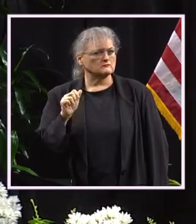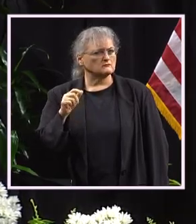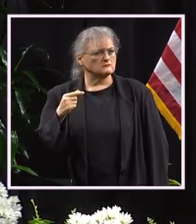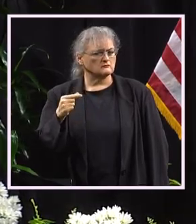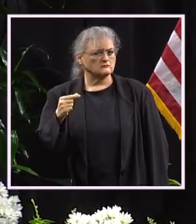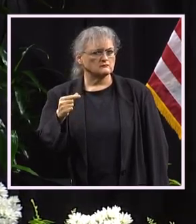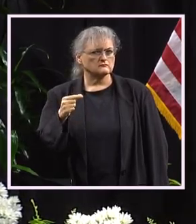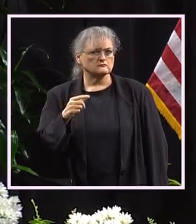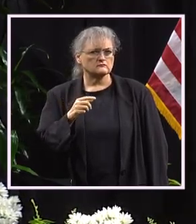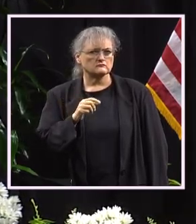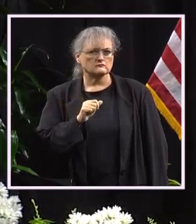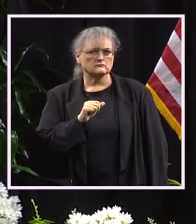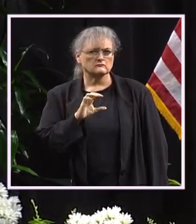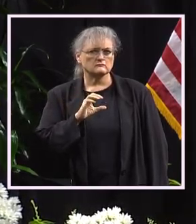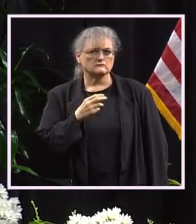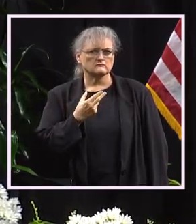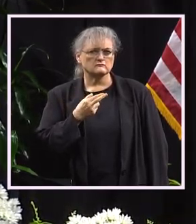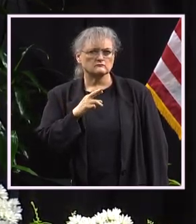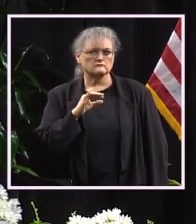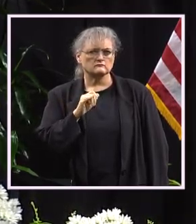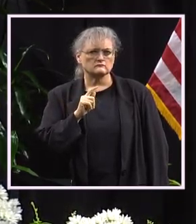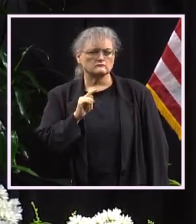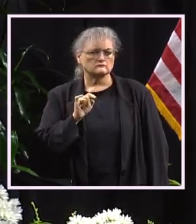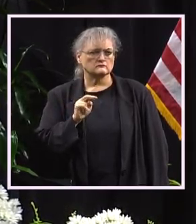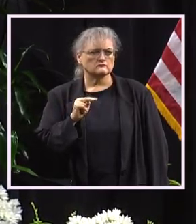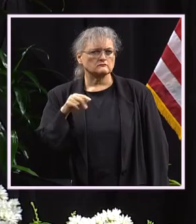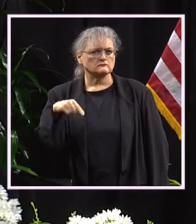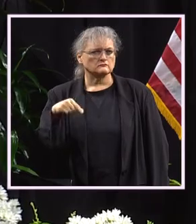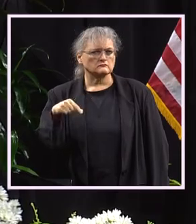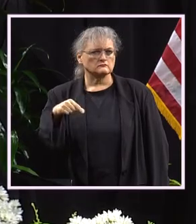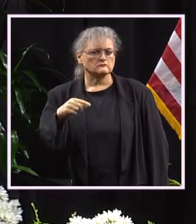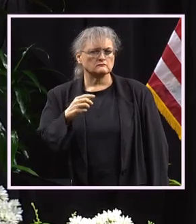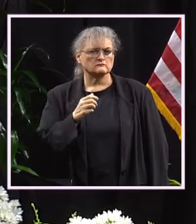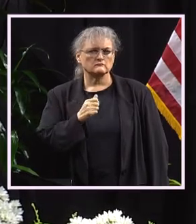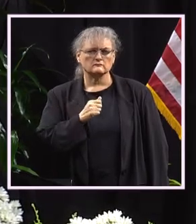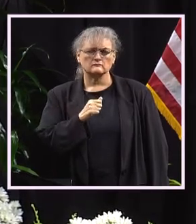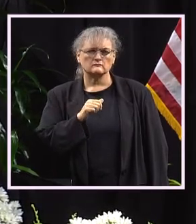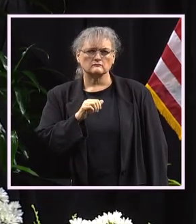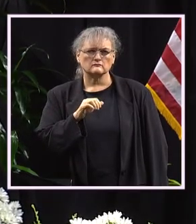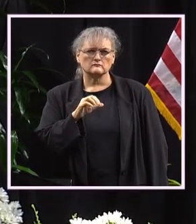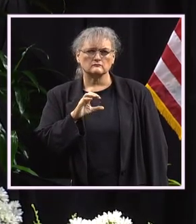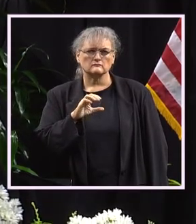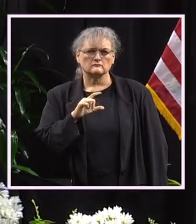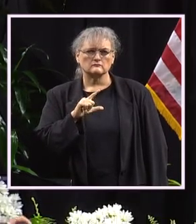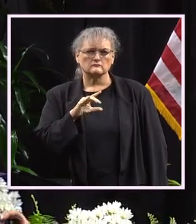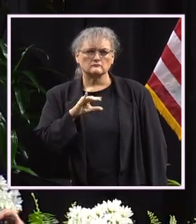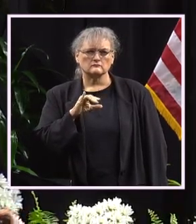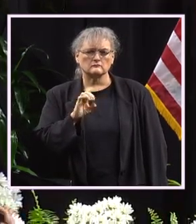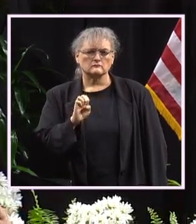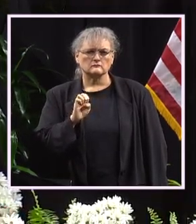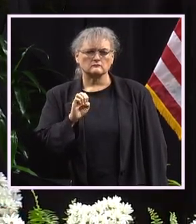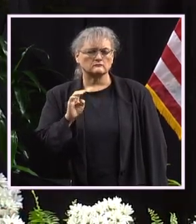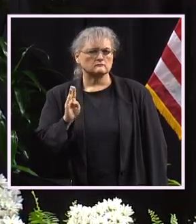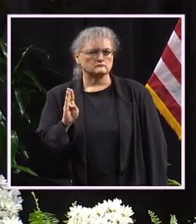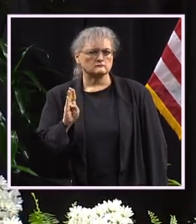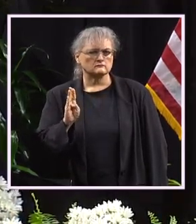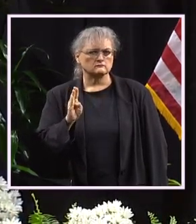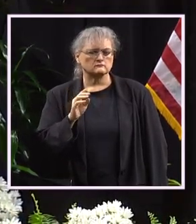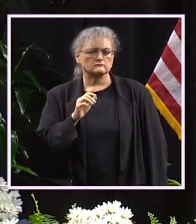laude. Christian Noe Ortiz Juarez. Chloe Cheyenne Barnes.